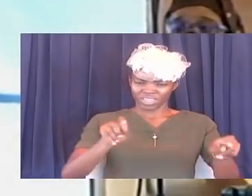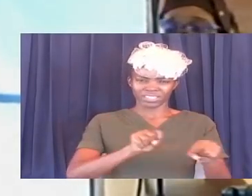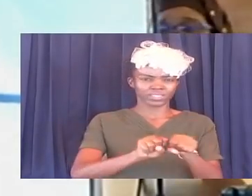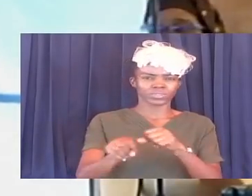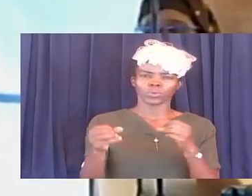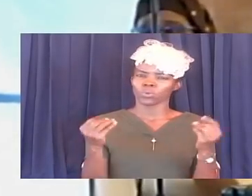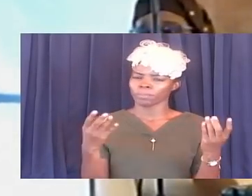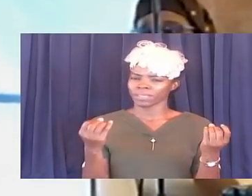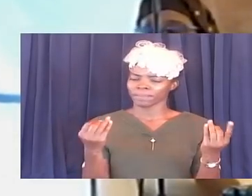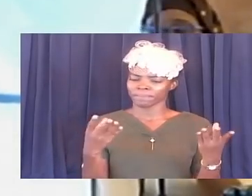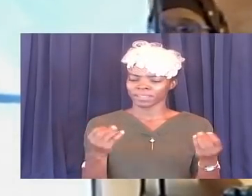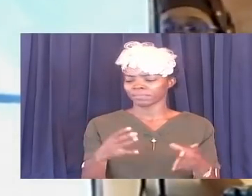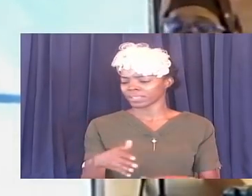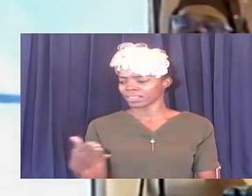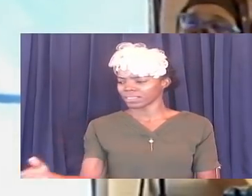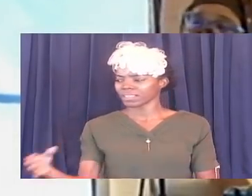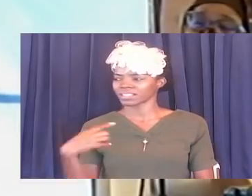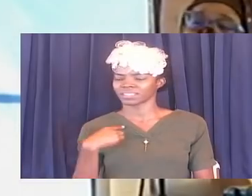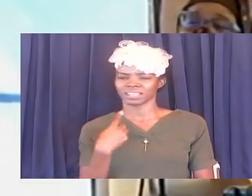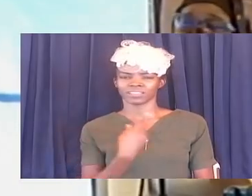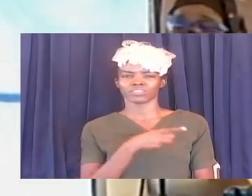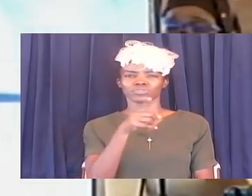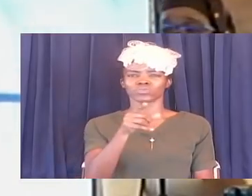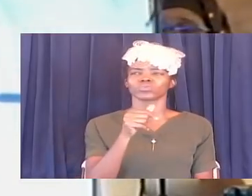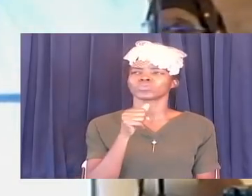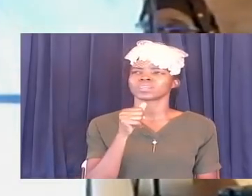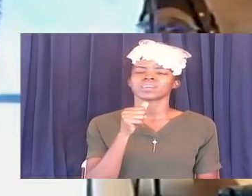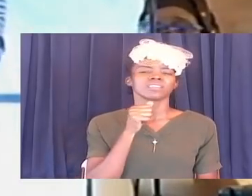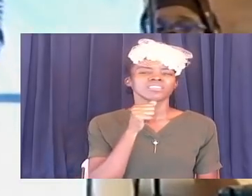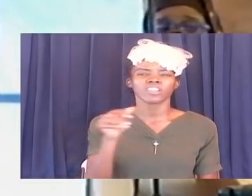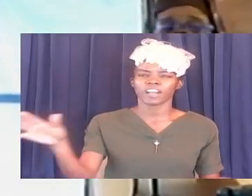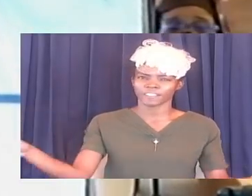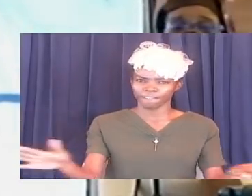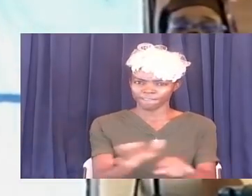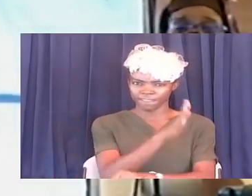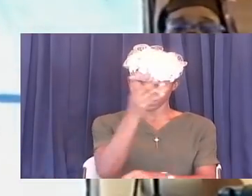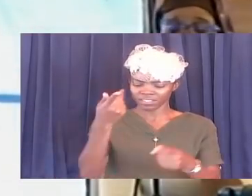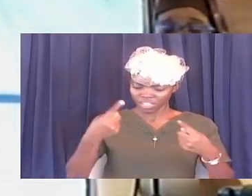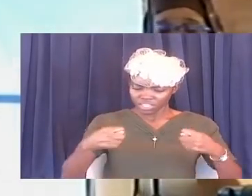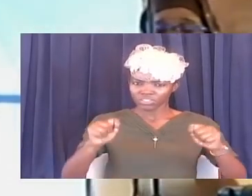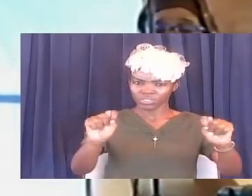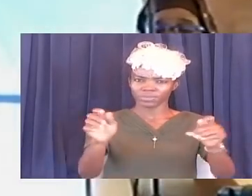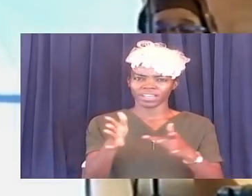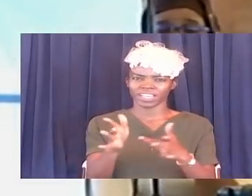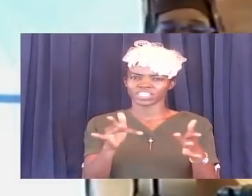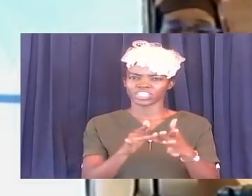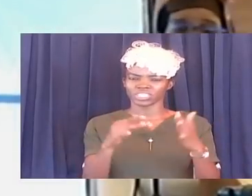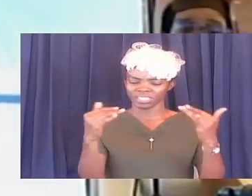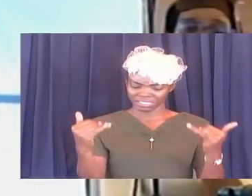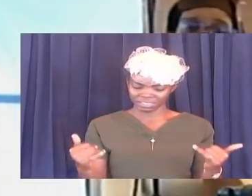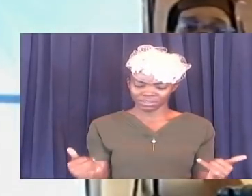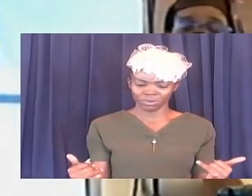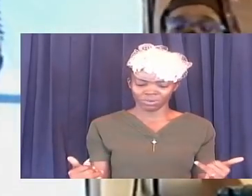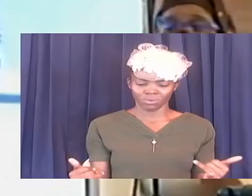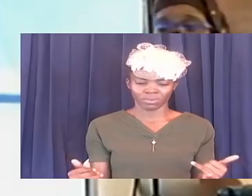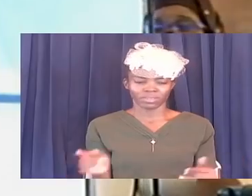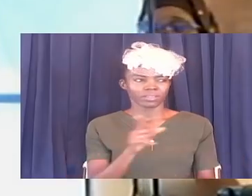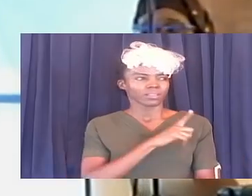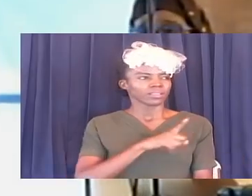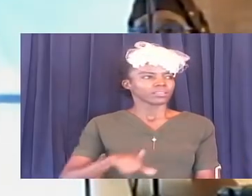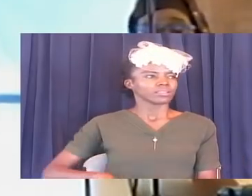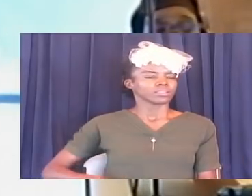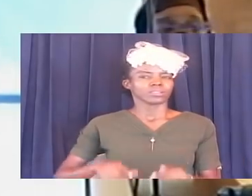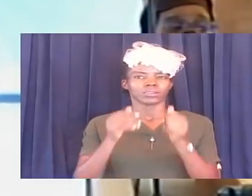Hallelujah. Try Jesus and try him today. Try him now. Lord bless you in Jesus' name.